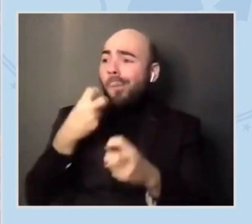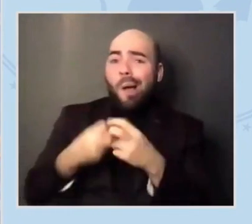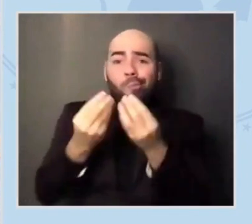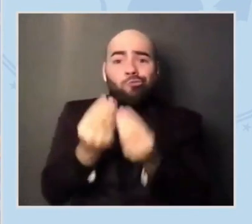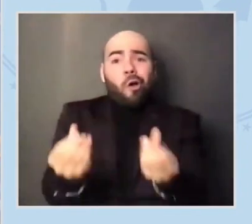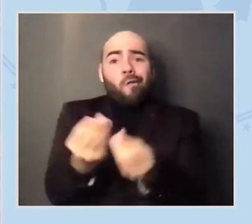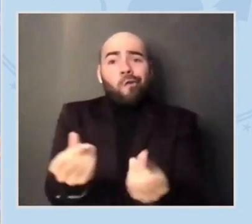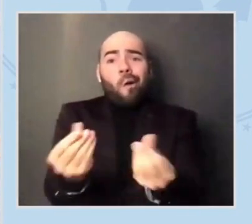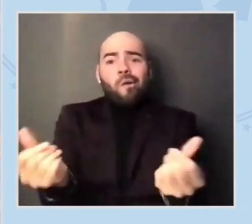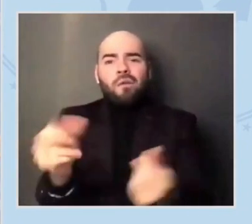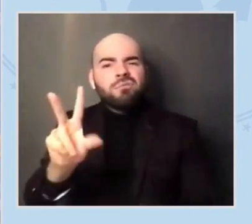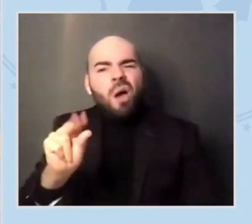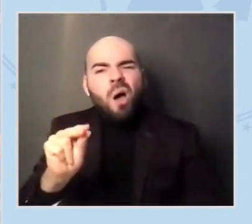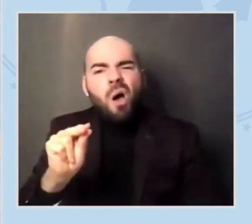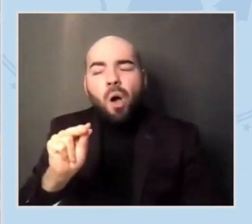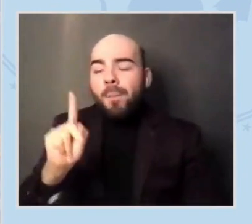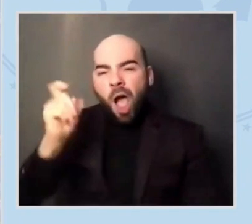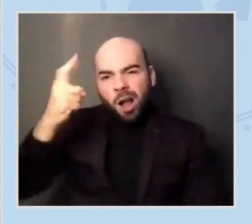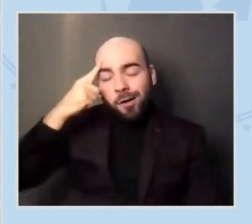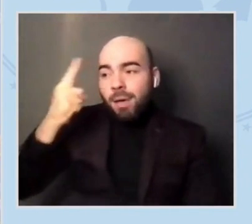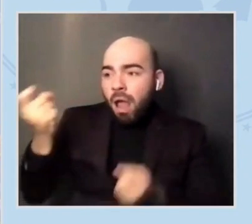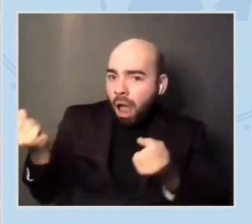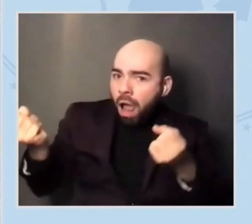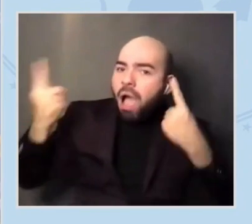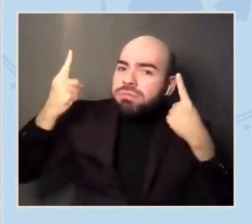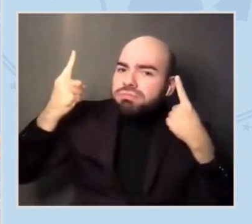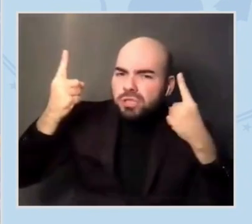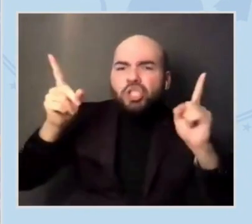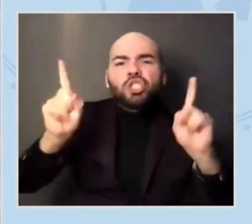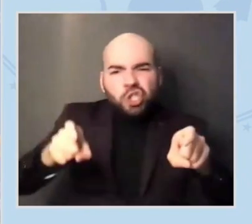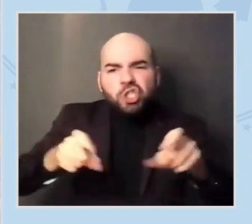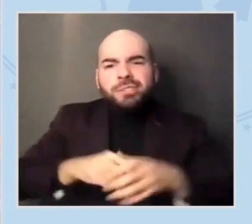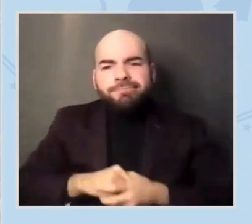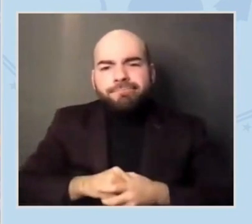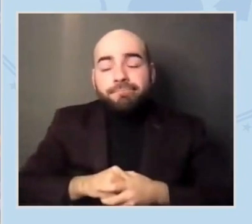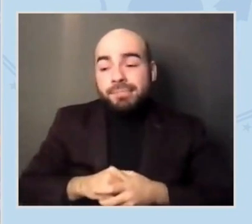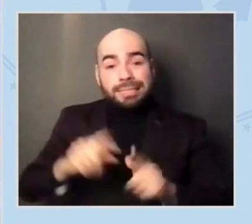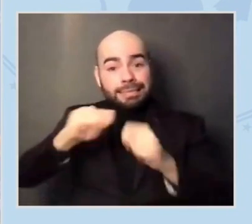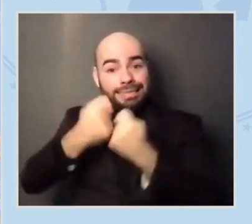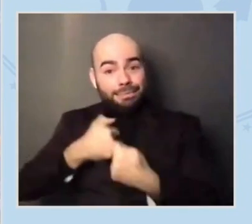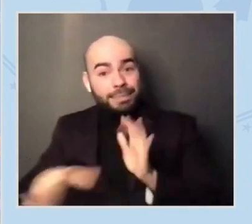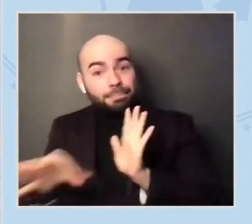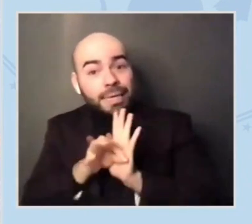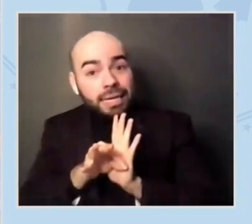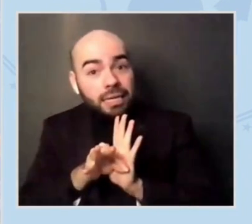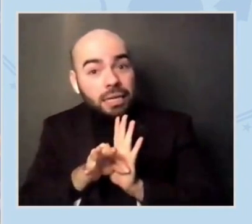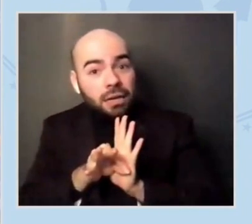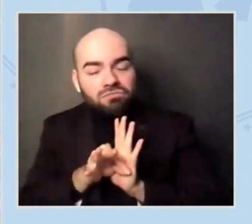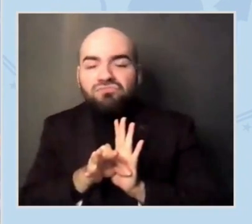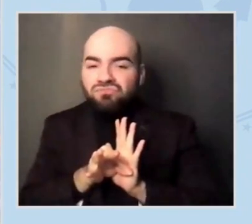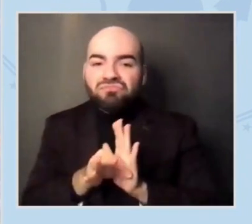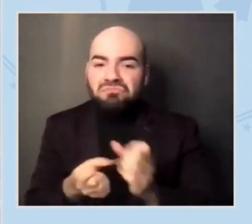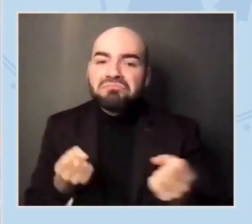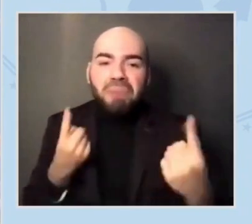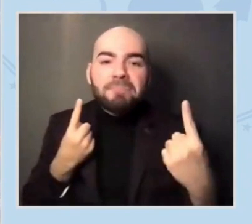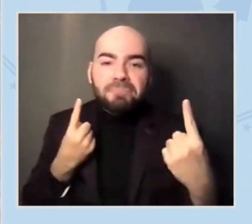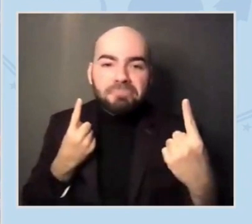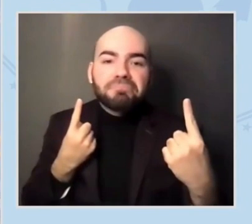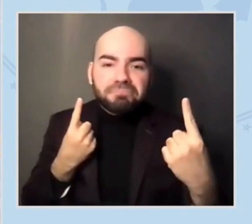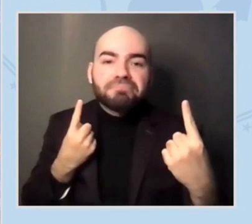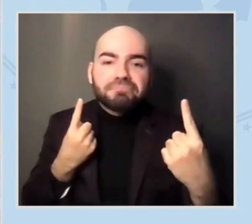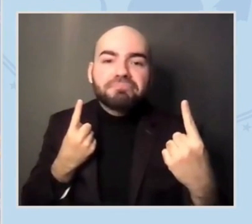my problems. This team understands. For Secretary of Treasury, I am really pleased to be